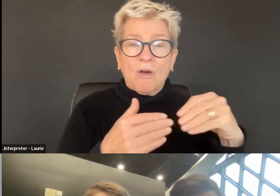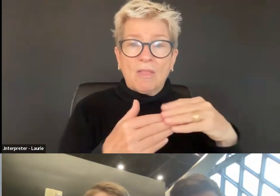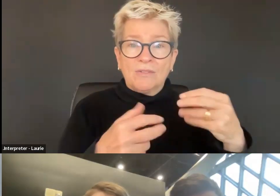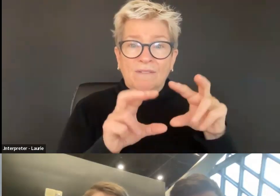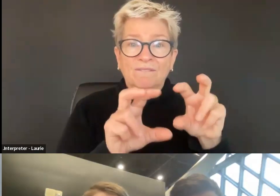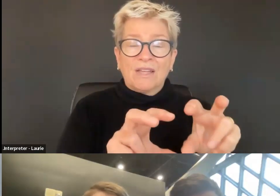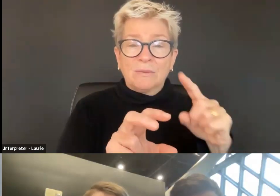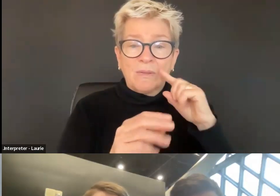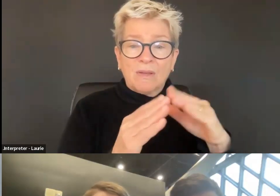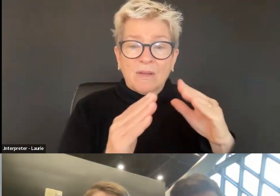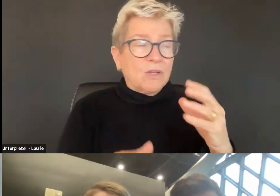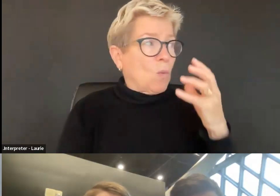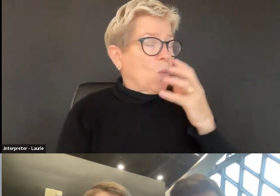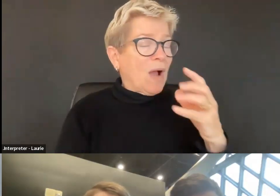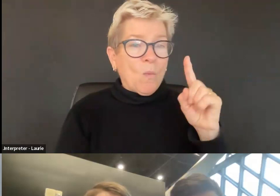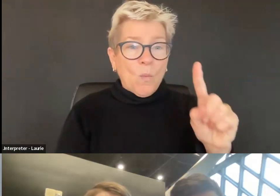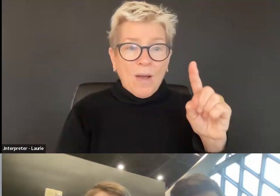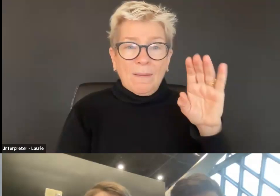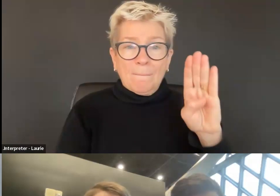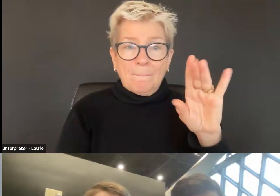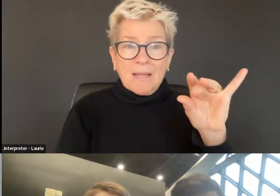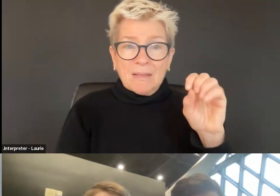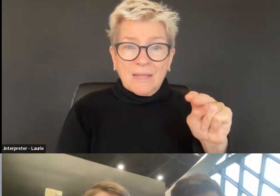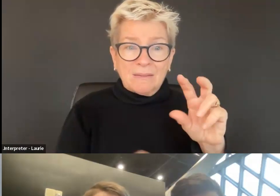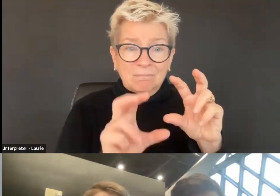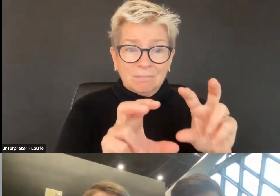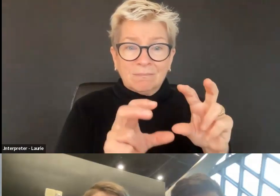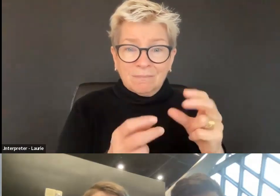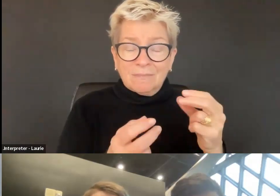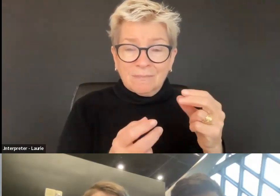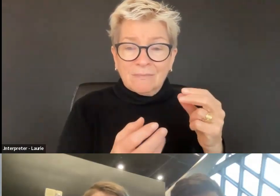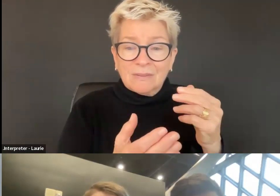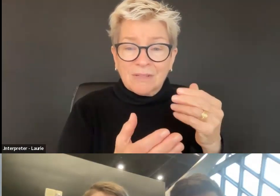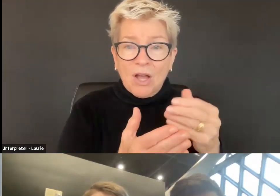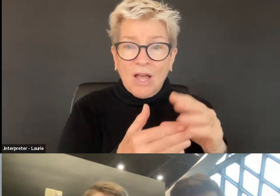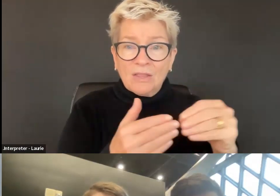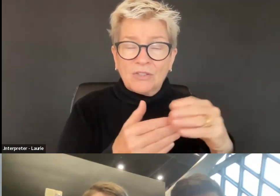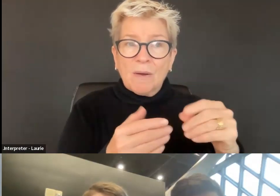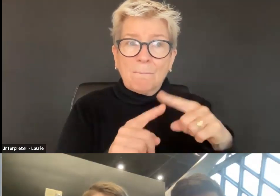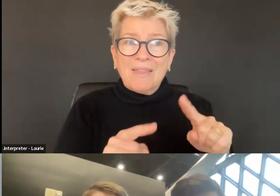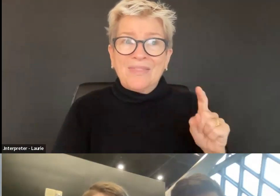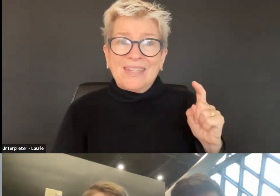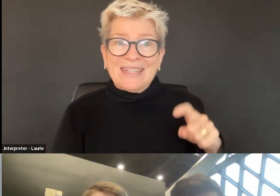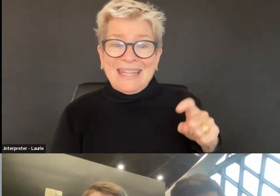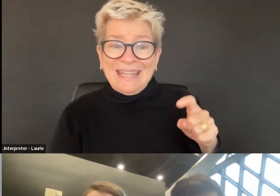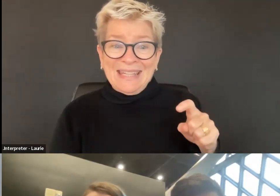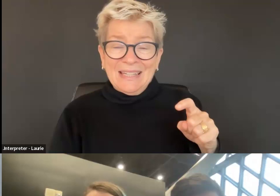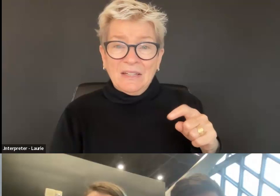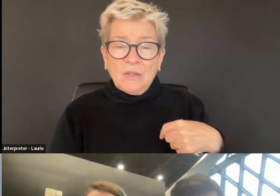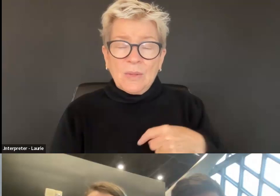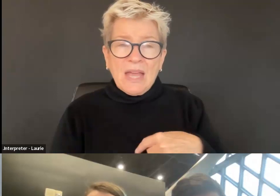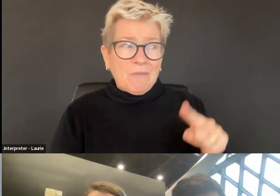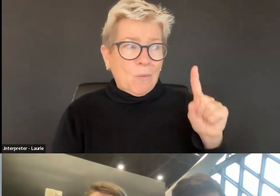about, wow, $1 billion, I just want you to know that given the need that is out there, that is a drop in the